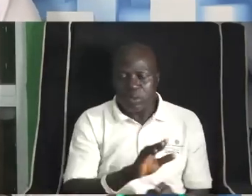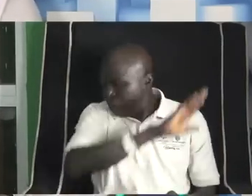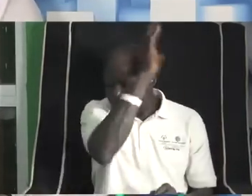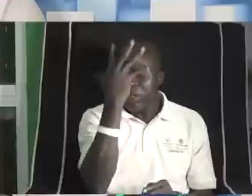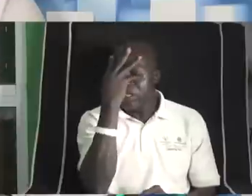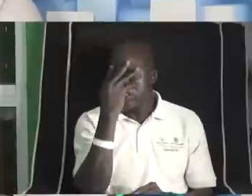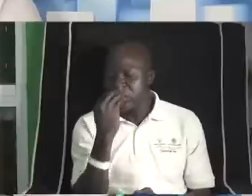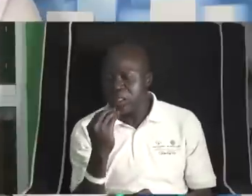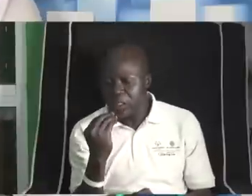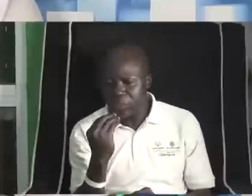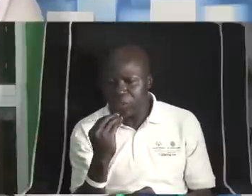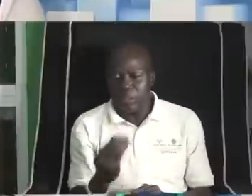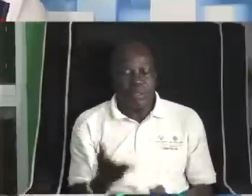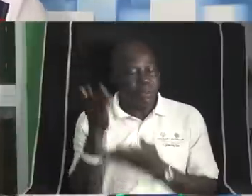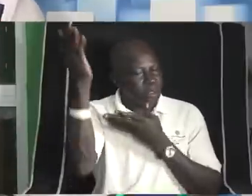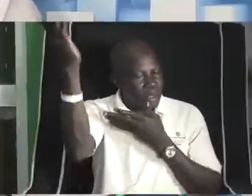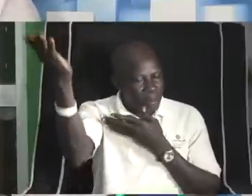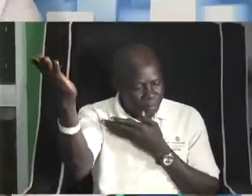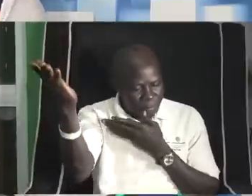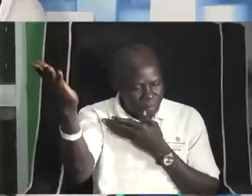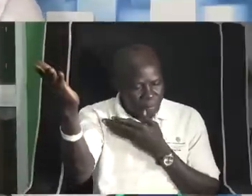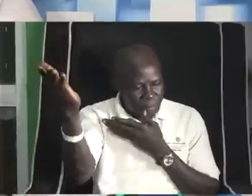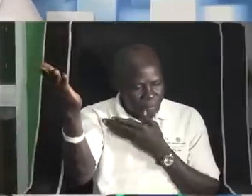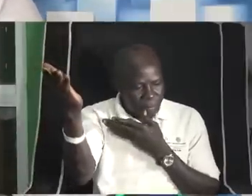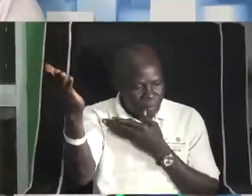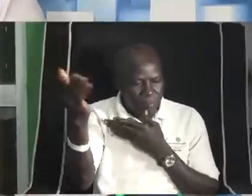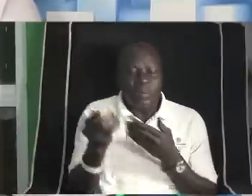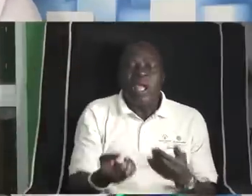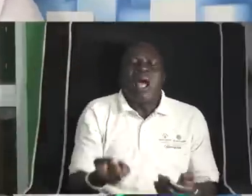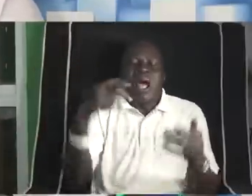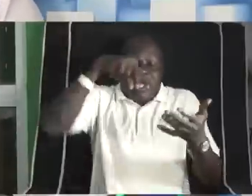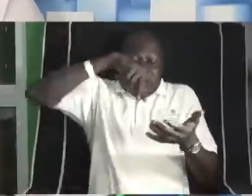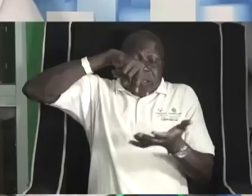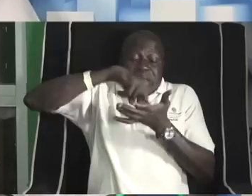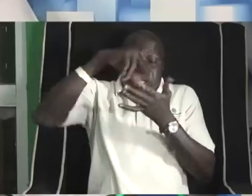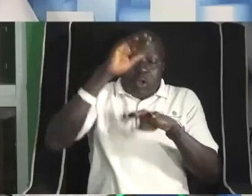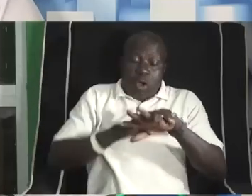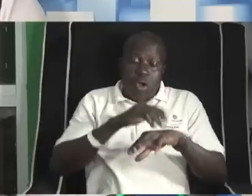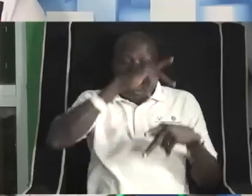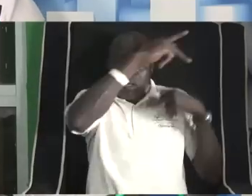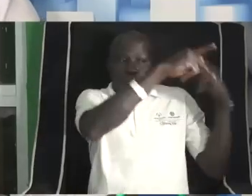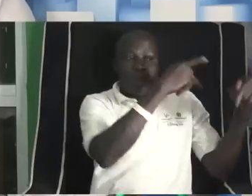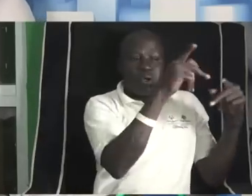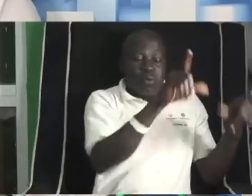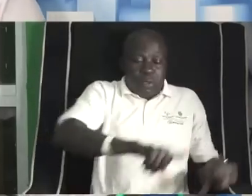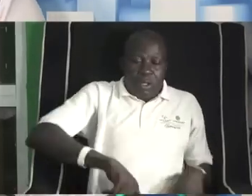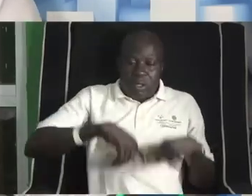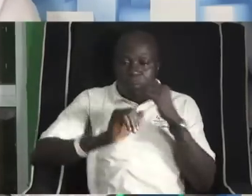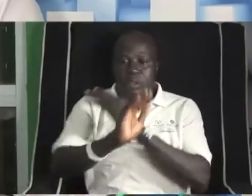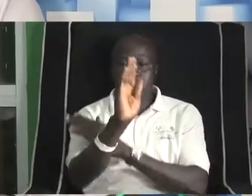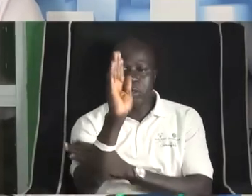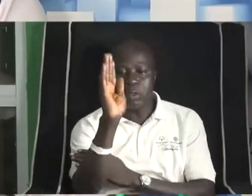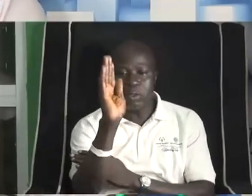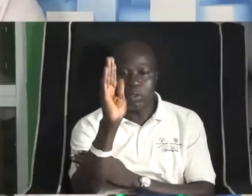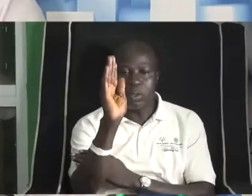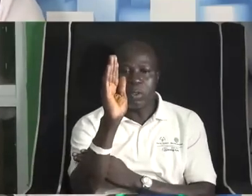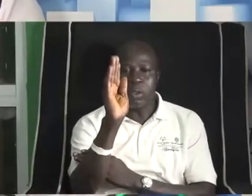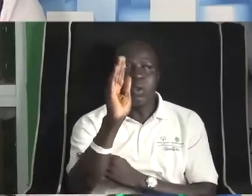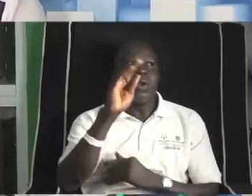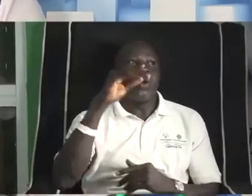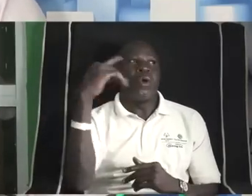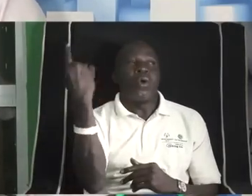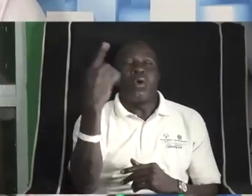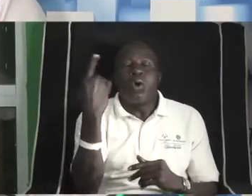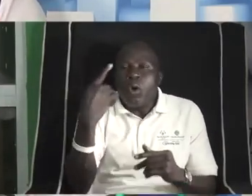insomnia. That one is there. I stand at the prophets of the living God. One